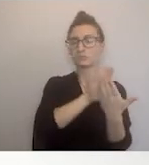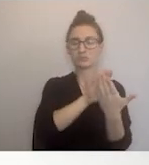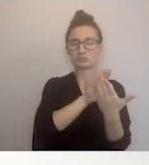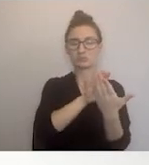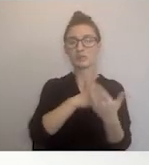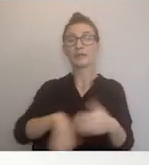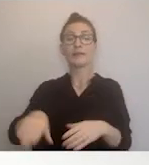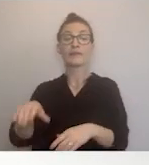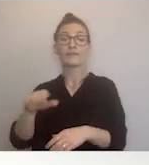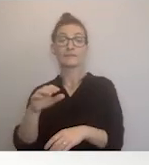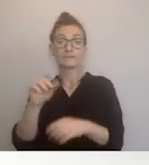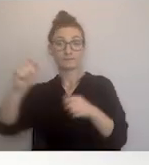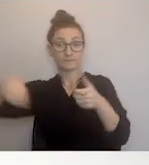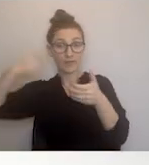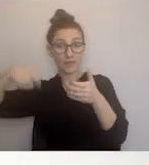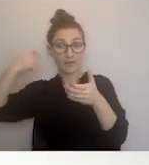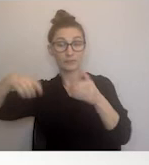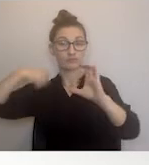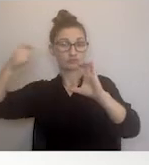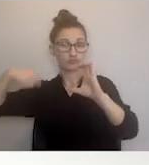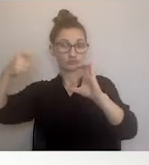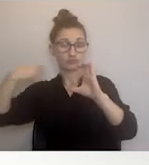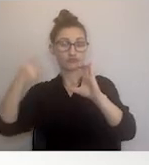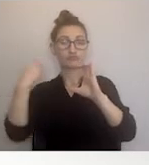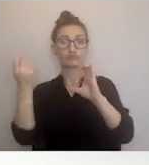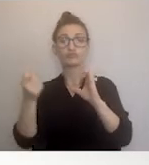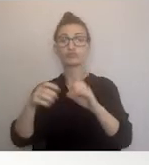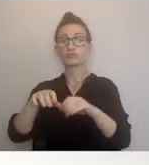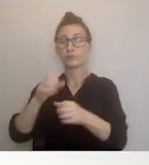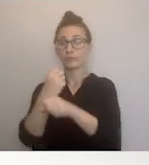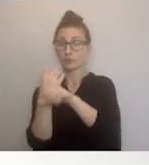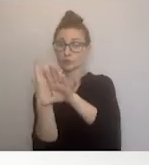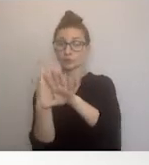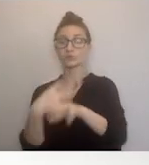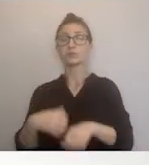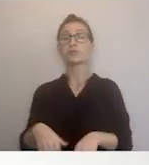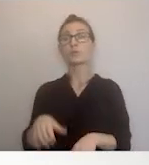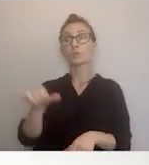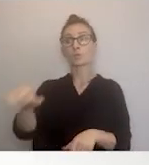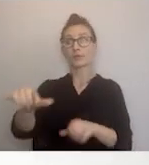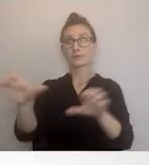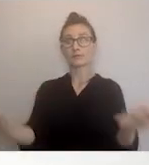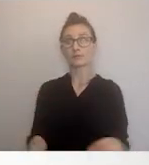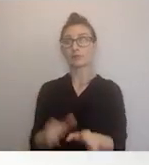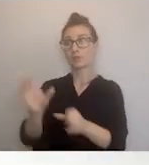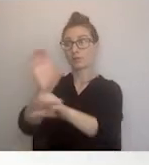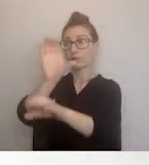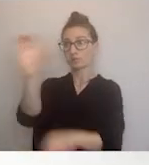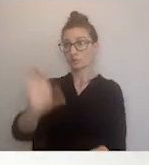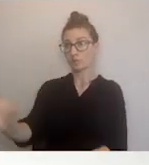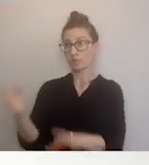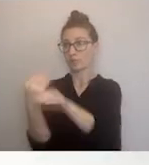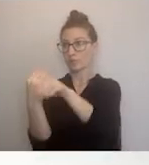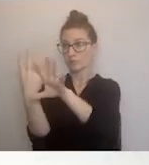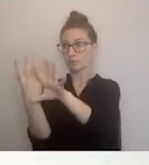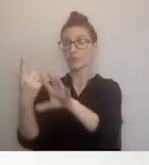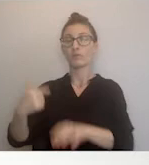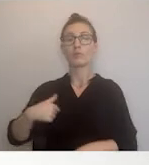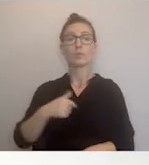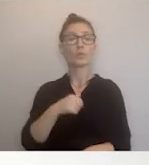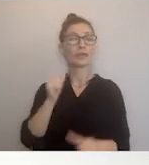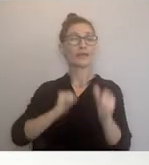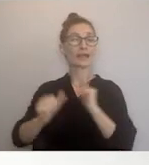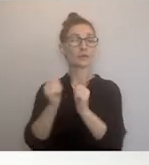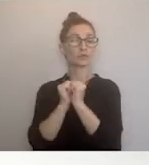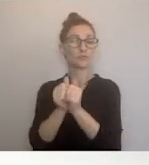theater to a virtual film-based program. So everything is done individually in students' houses where we zoom in to their